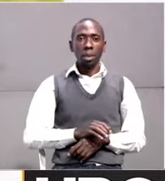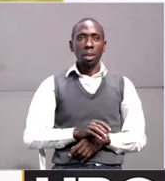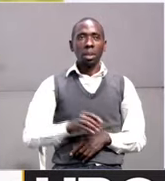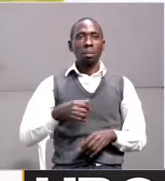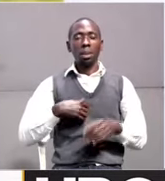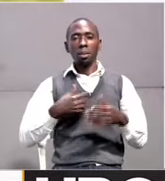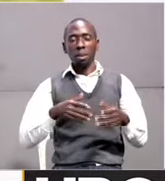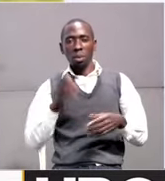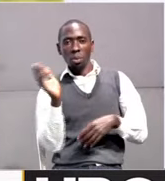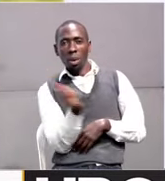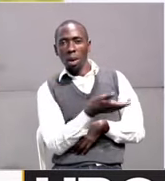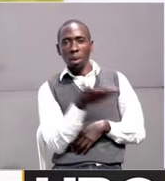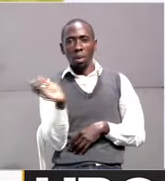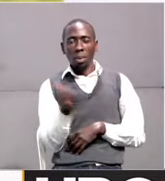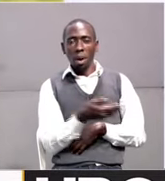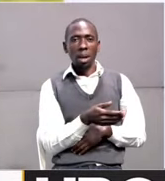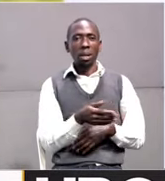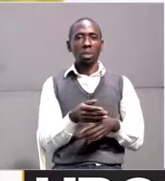the mtete,